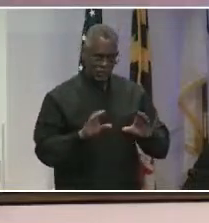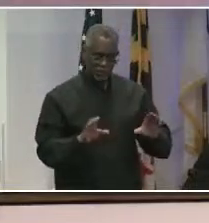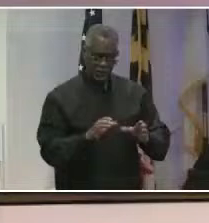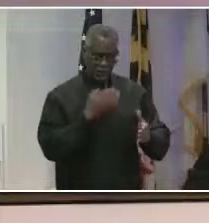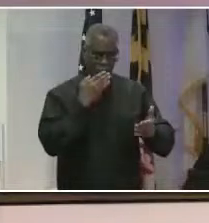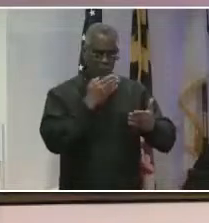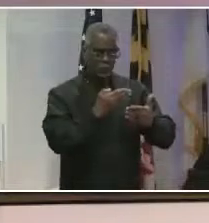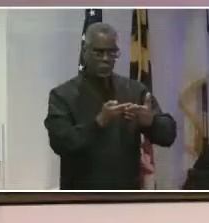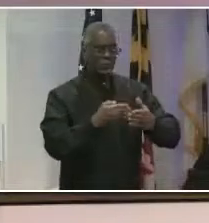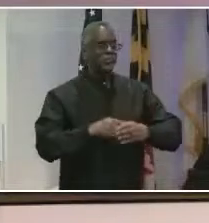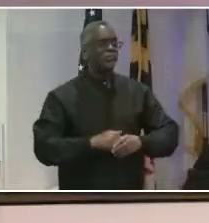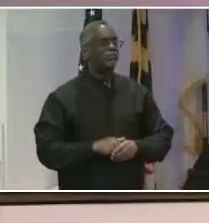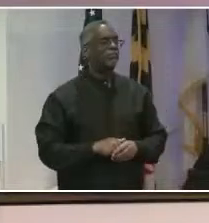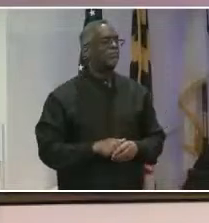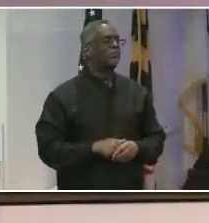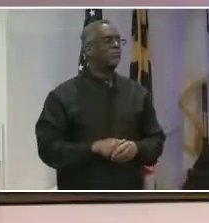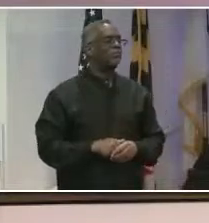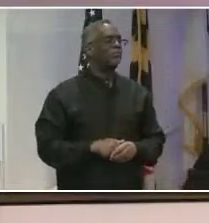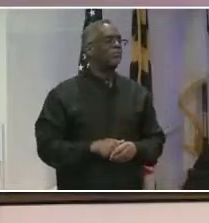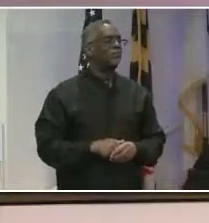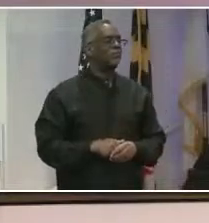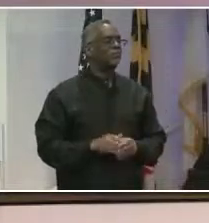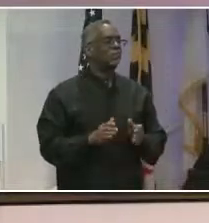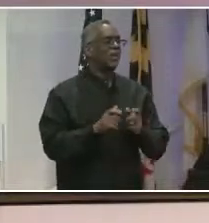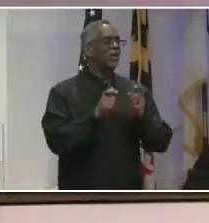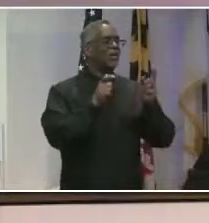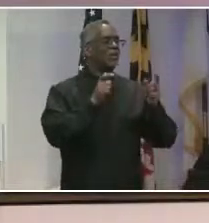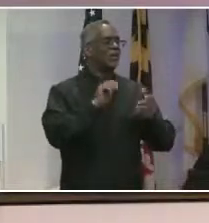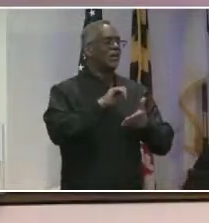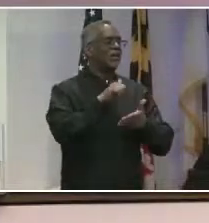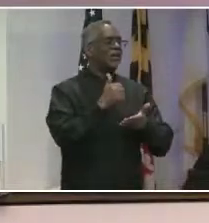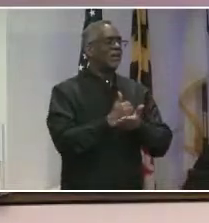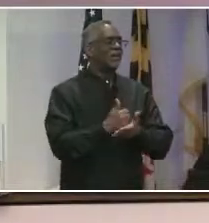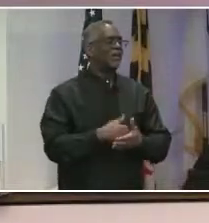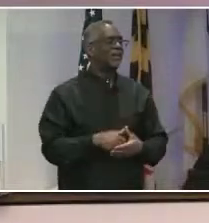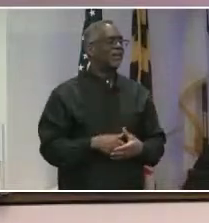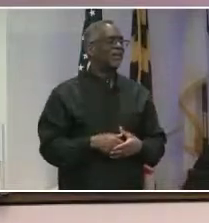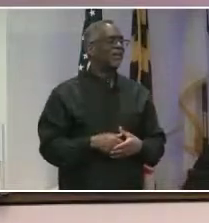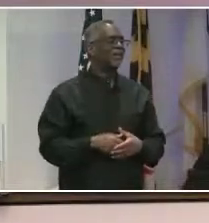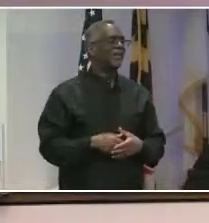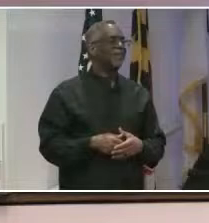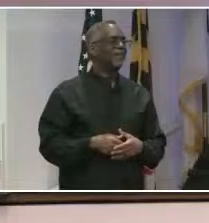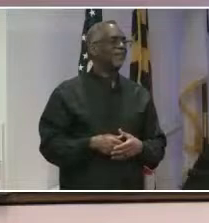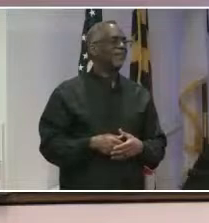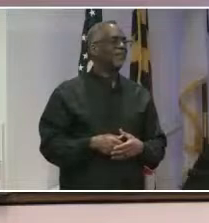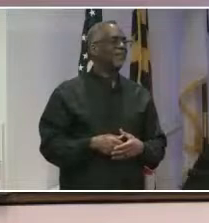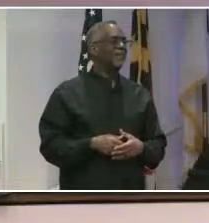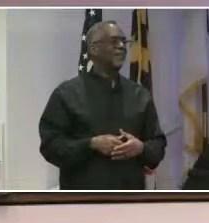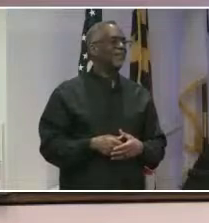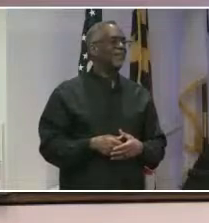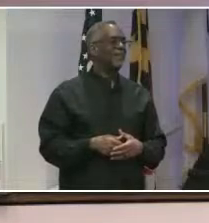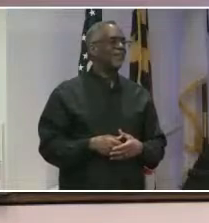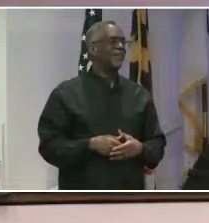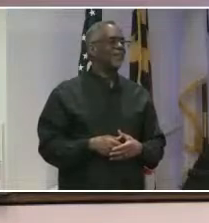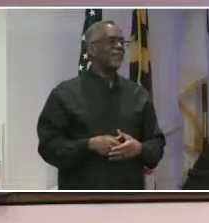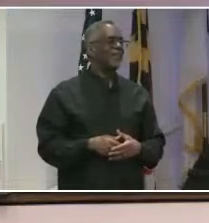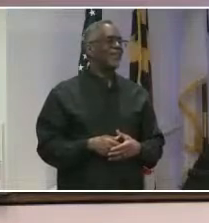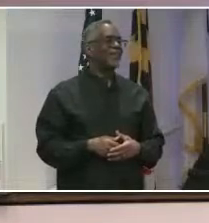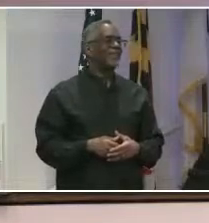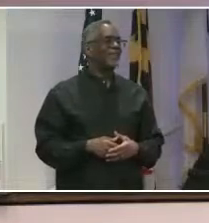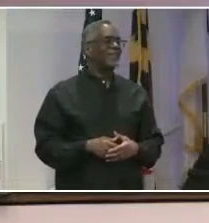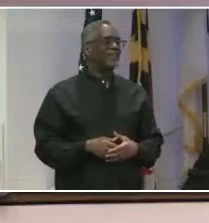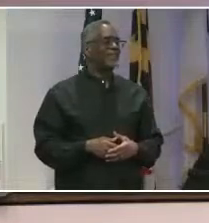If we can, hallelujah. Amen. He said a high five. Dad said a high five. Let us